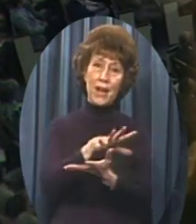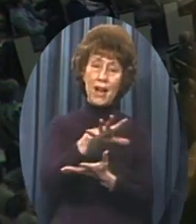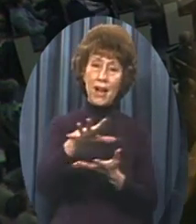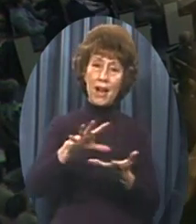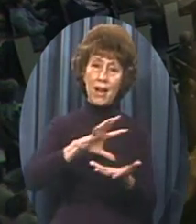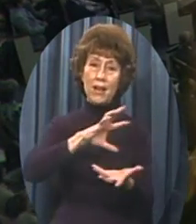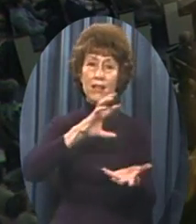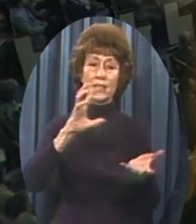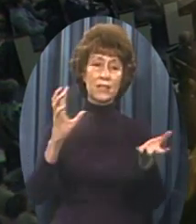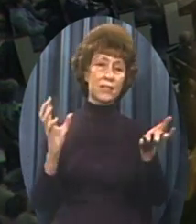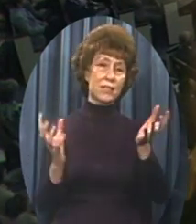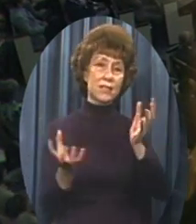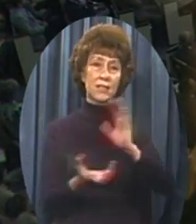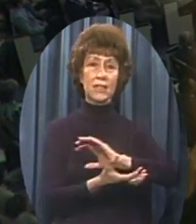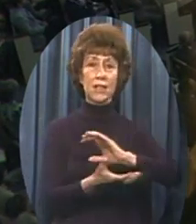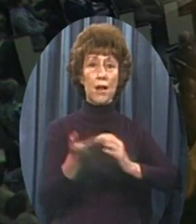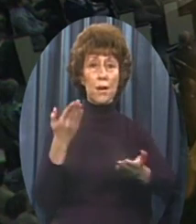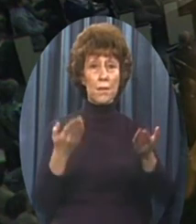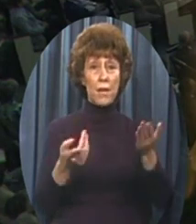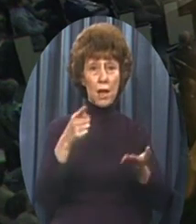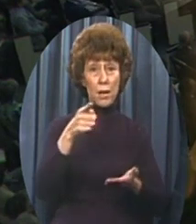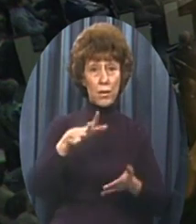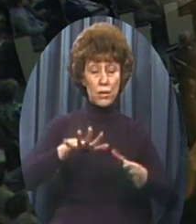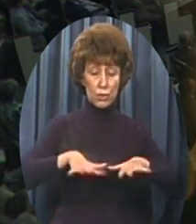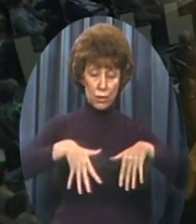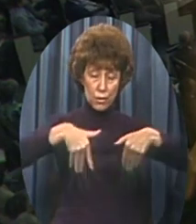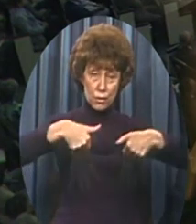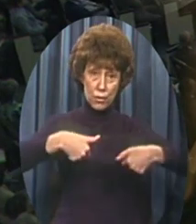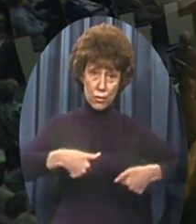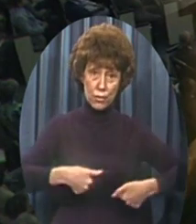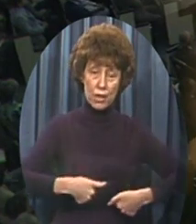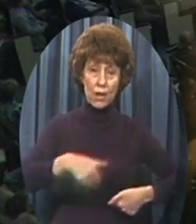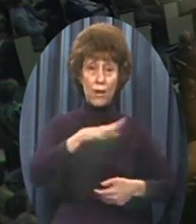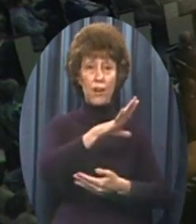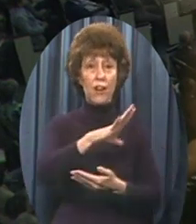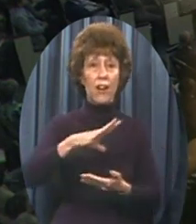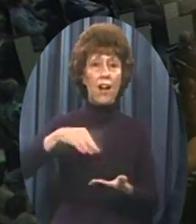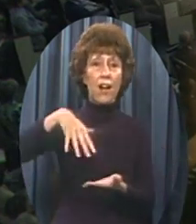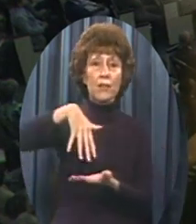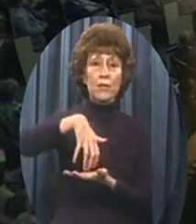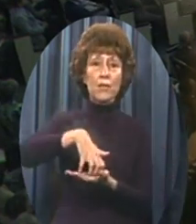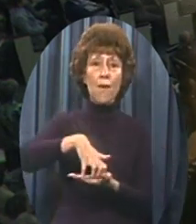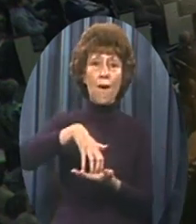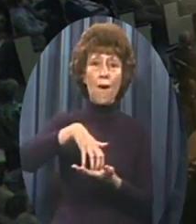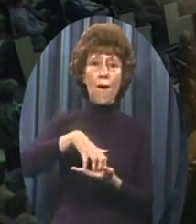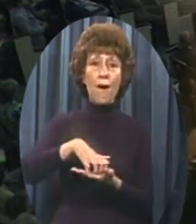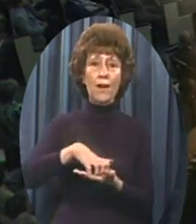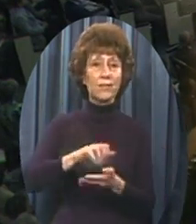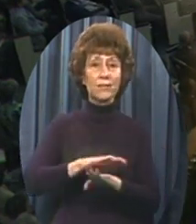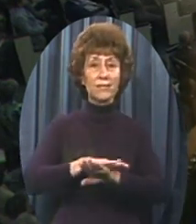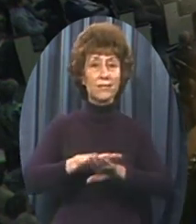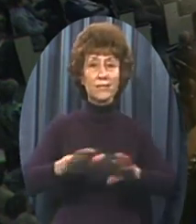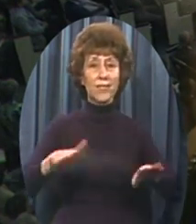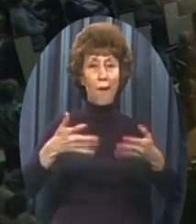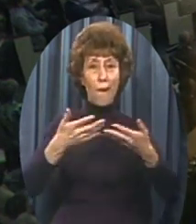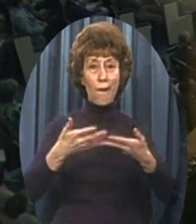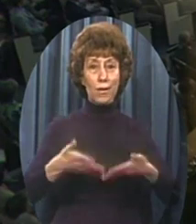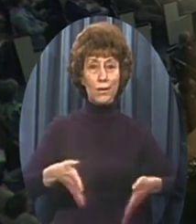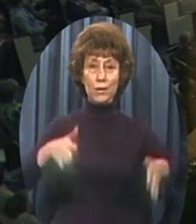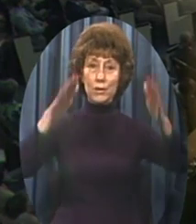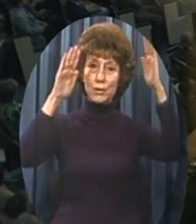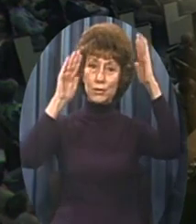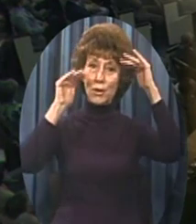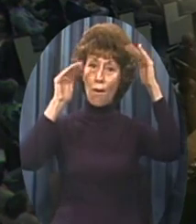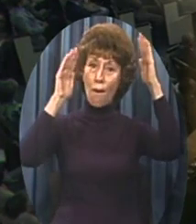you weary and worn? Don't lose hope. Someone's